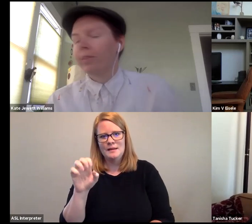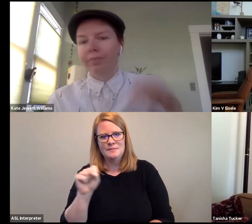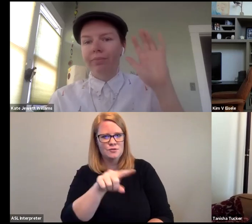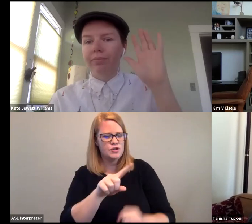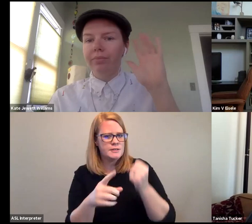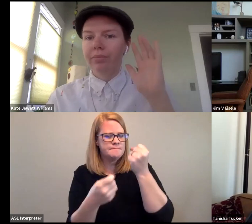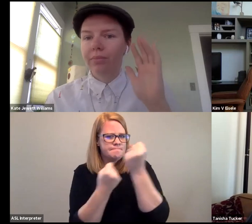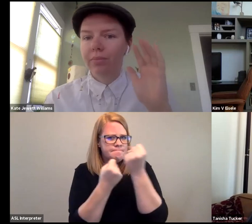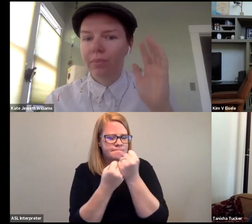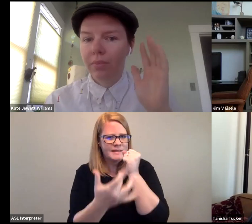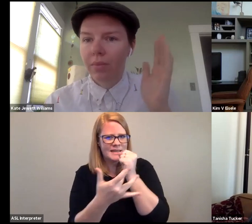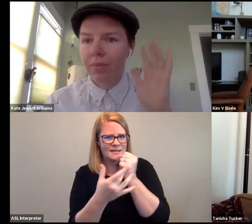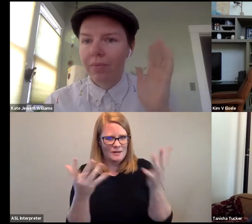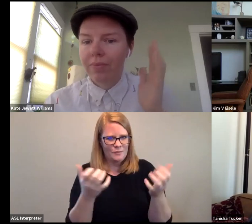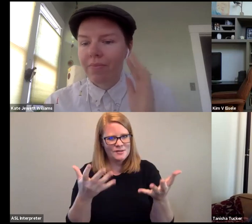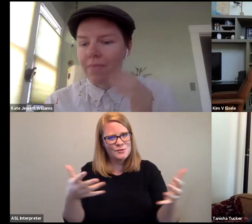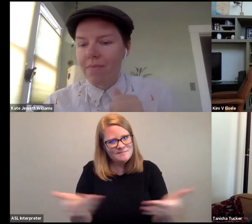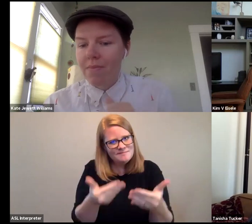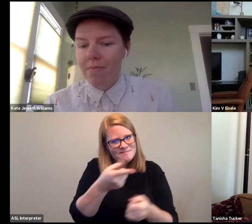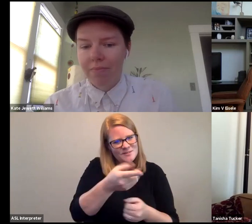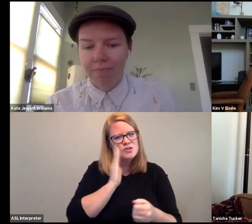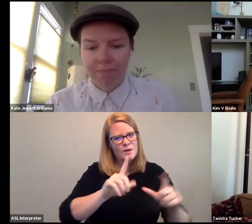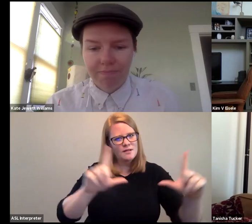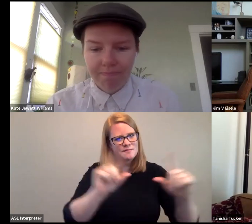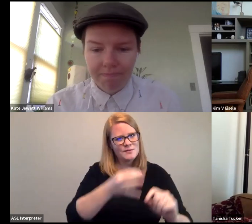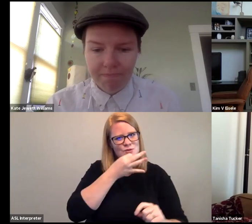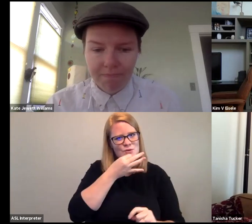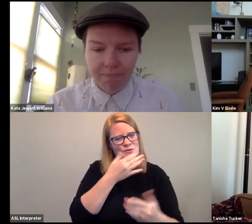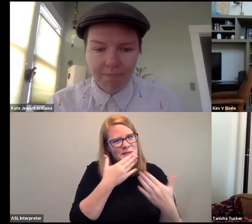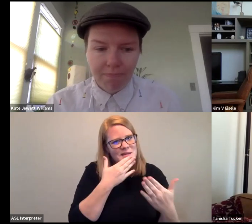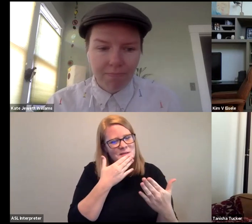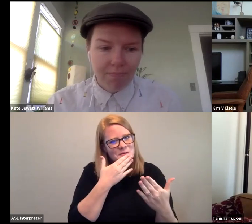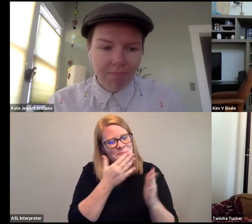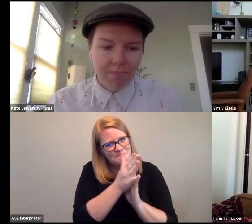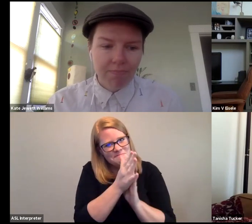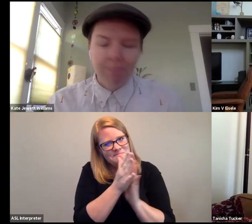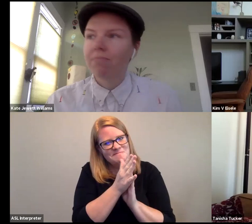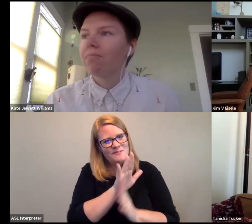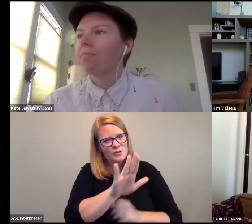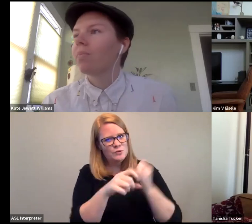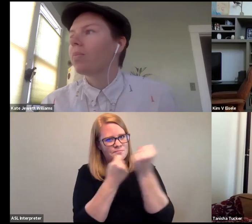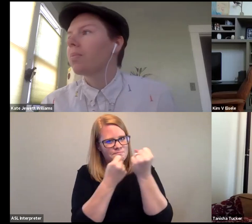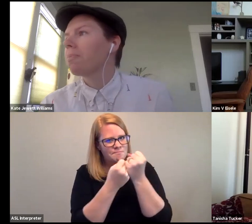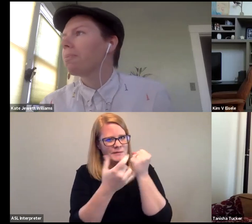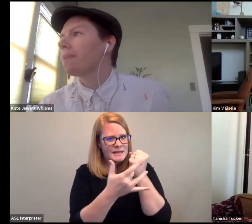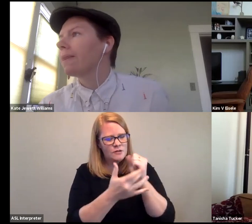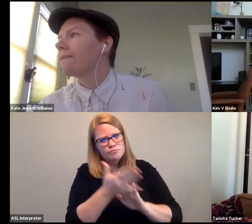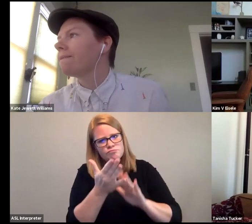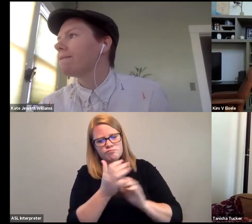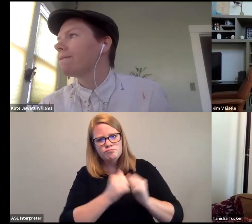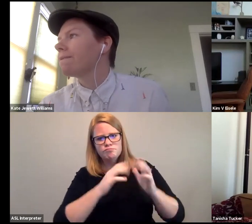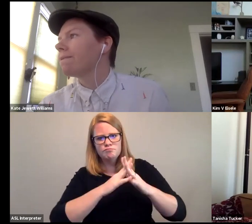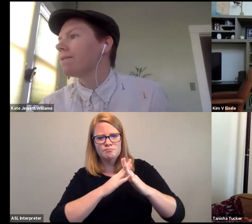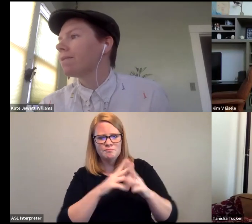before she goes away, and just to thank her and acknowledge her for her tech support for this hour